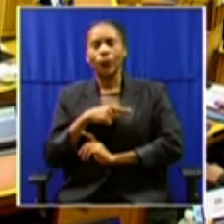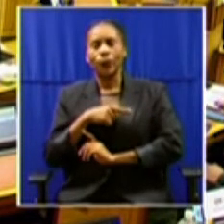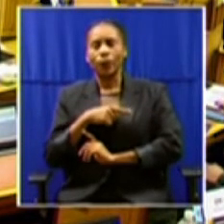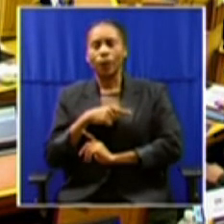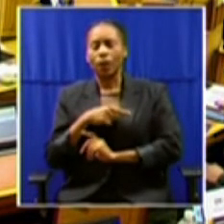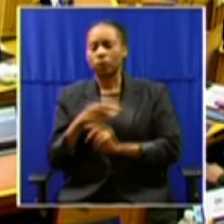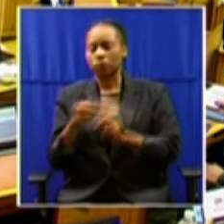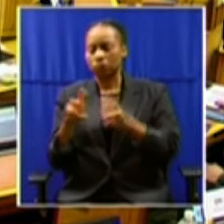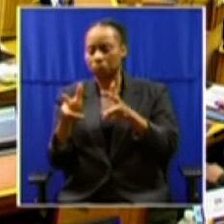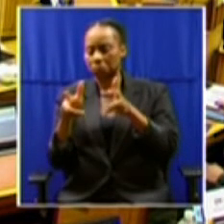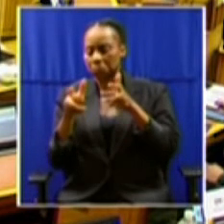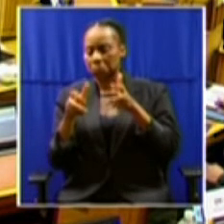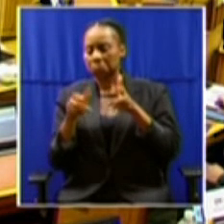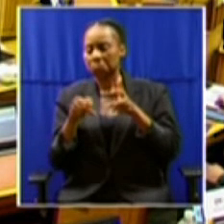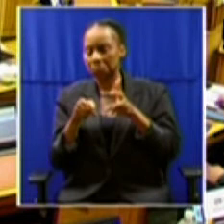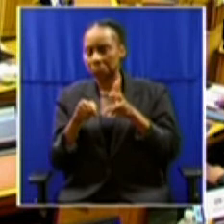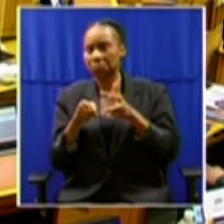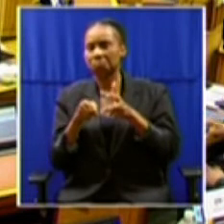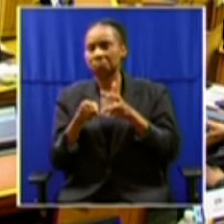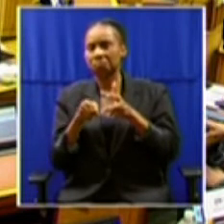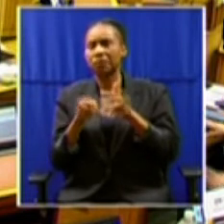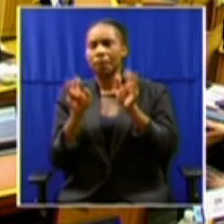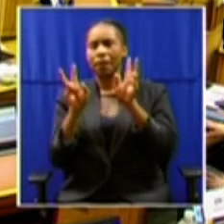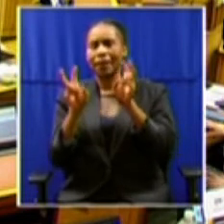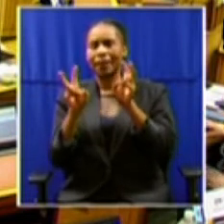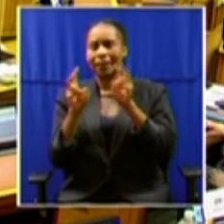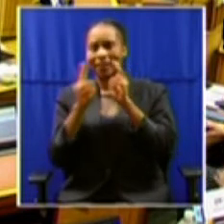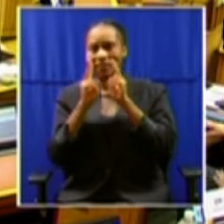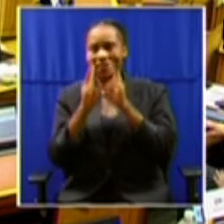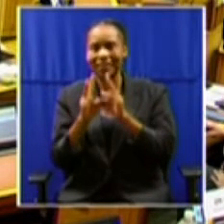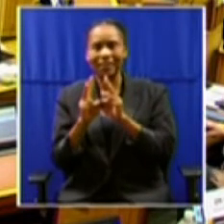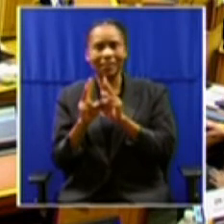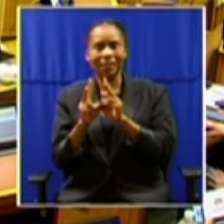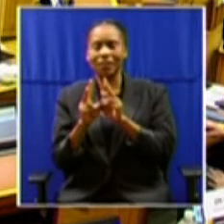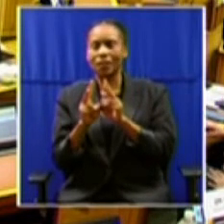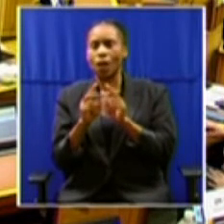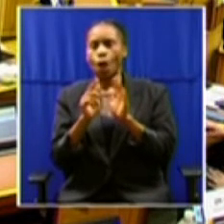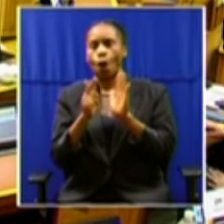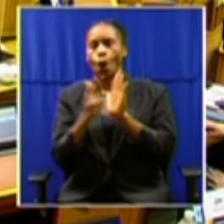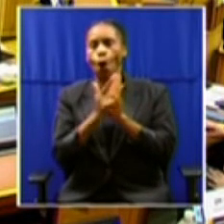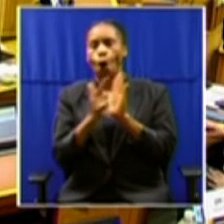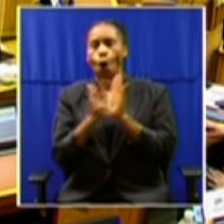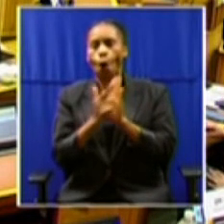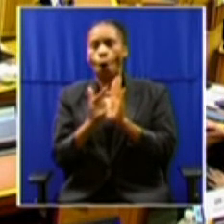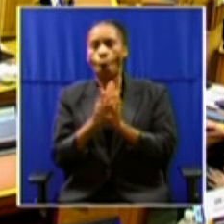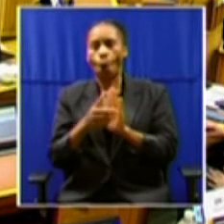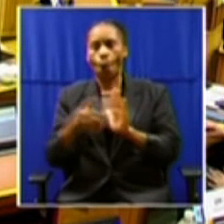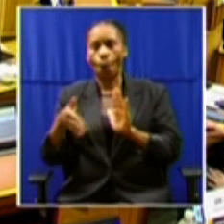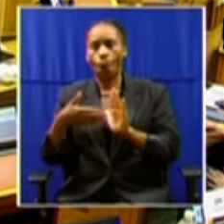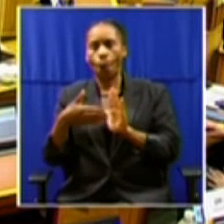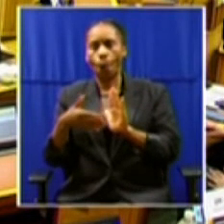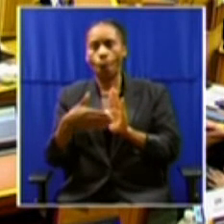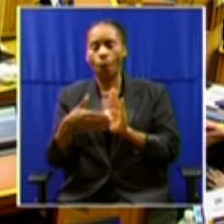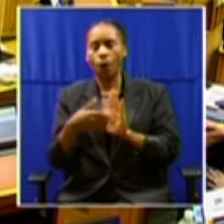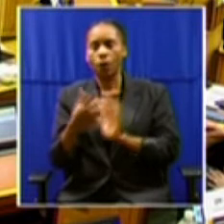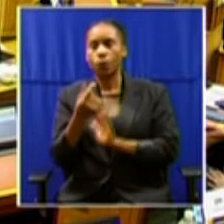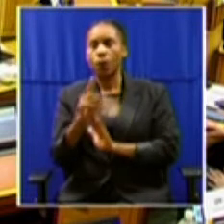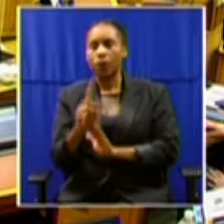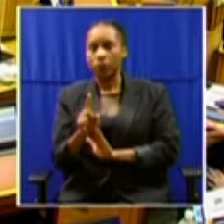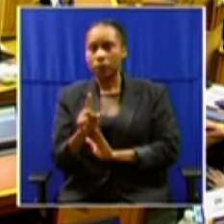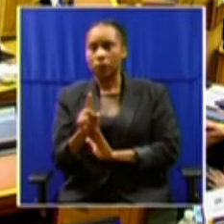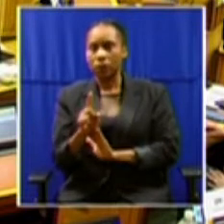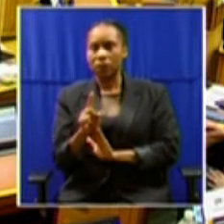looked into the matter and we realized that there was no provision in law that discouraged